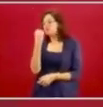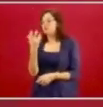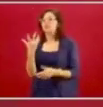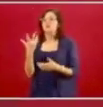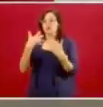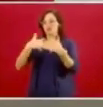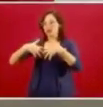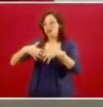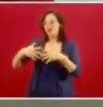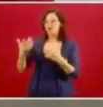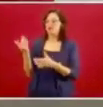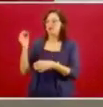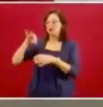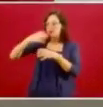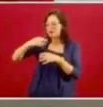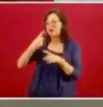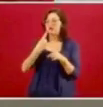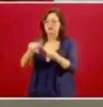And